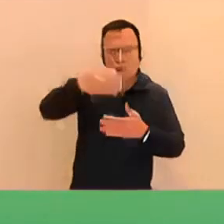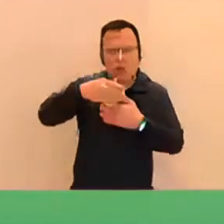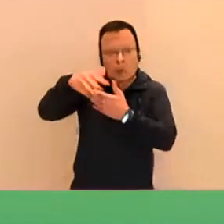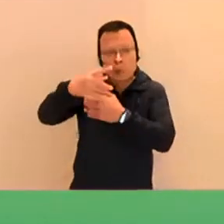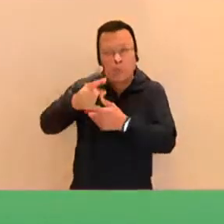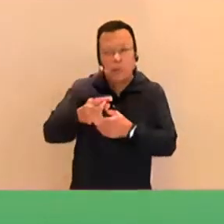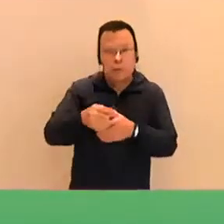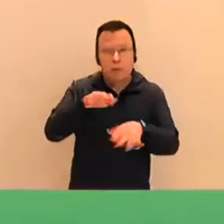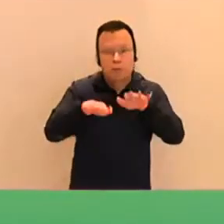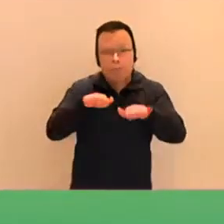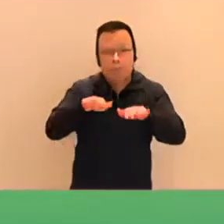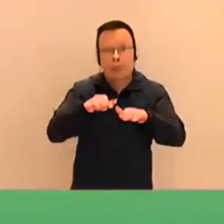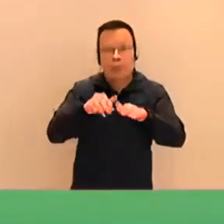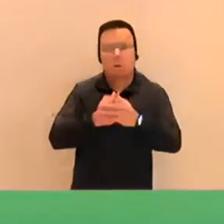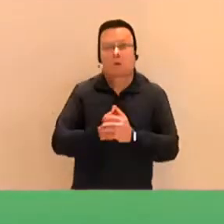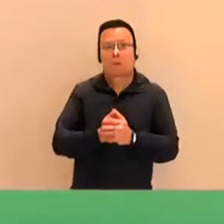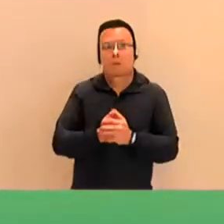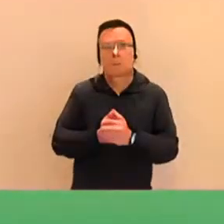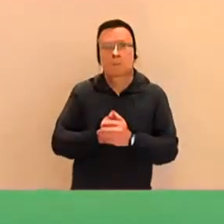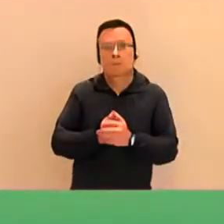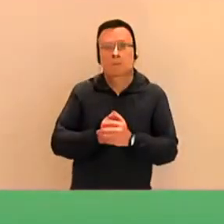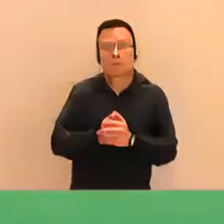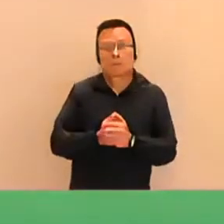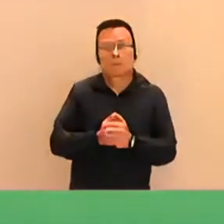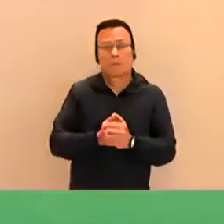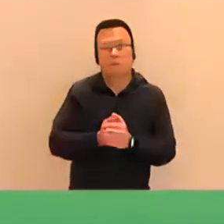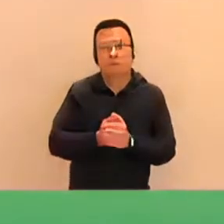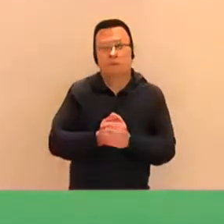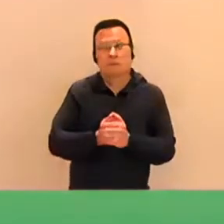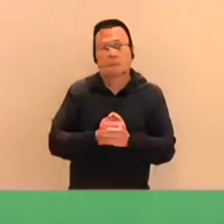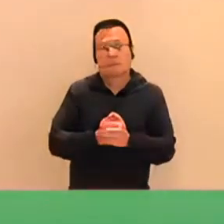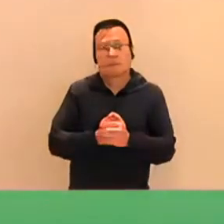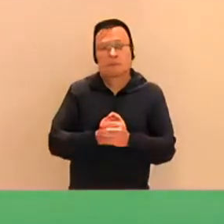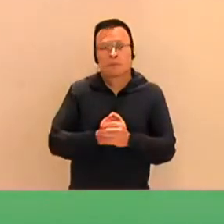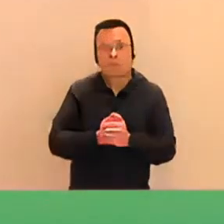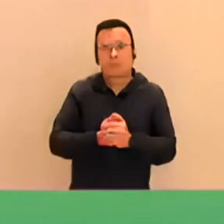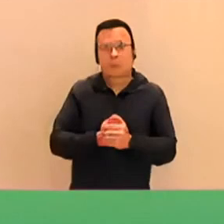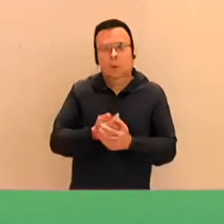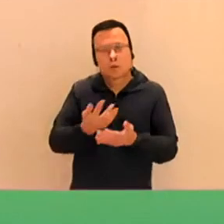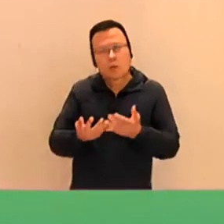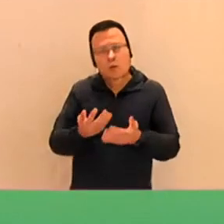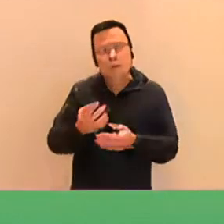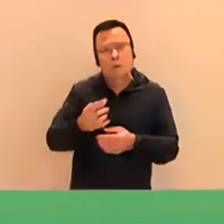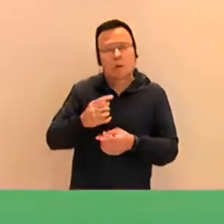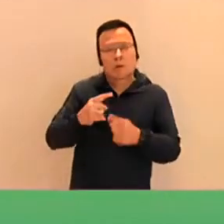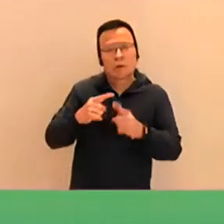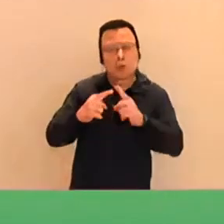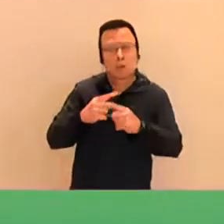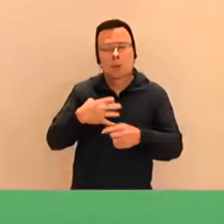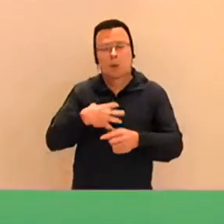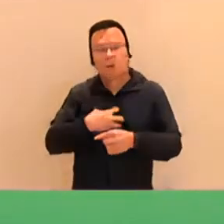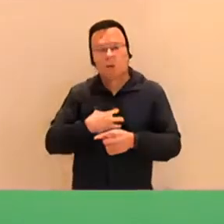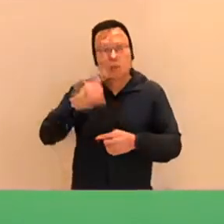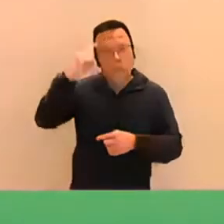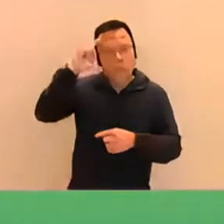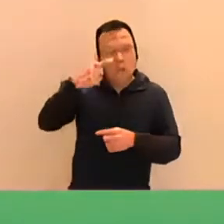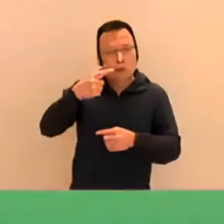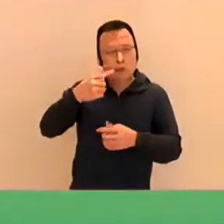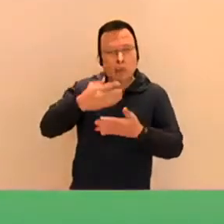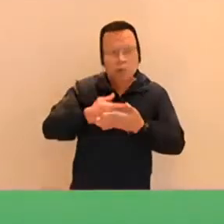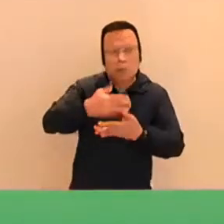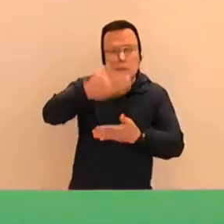open mind that, okay, in daily operation of our building, we're supposed to have the best technology, the